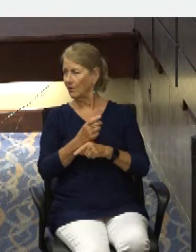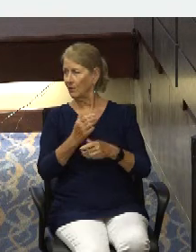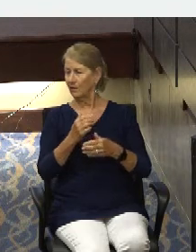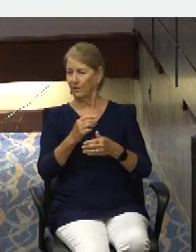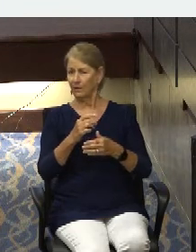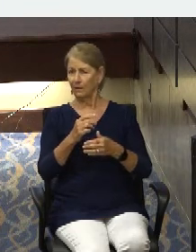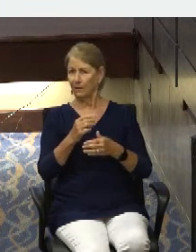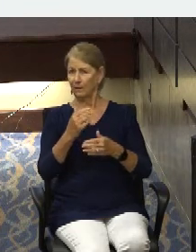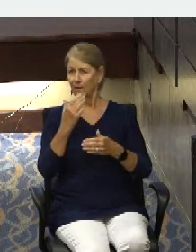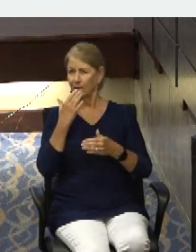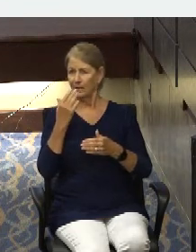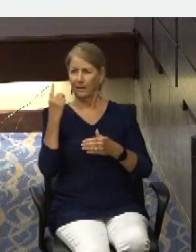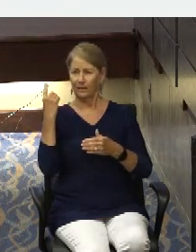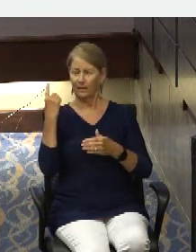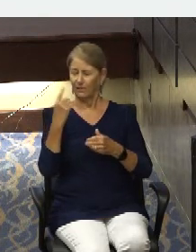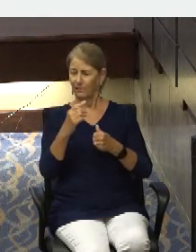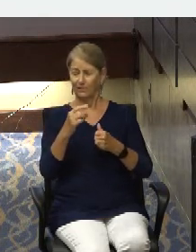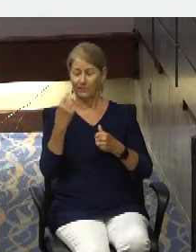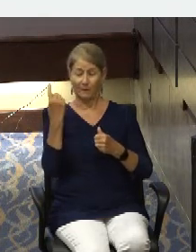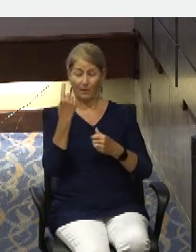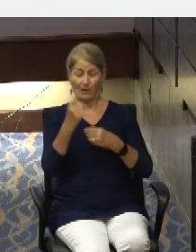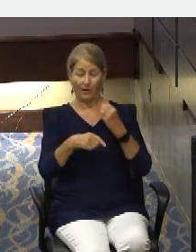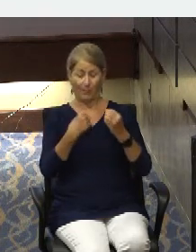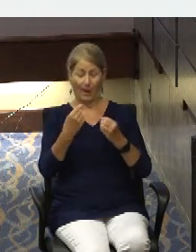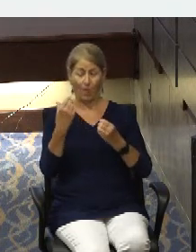Thank you for the clarity.